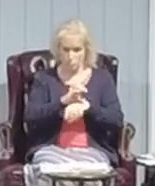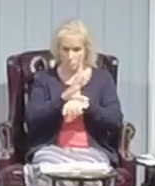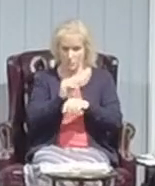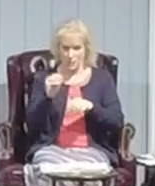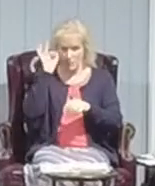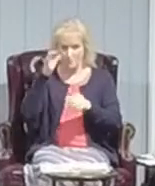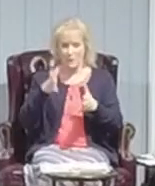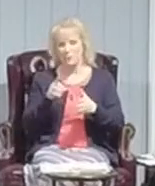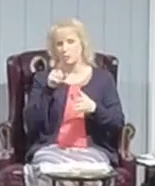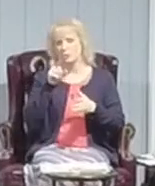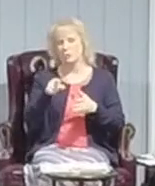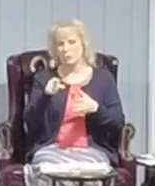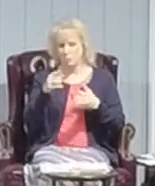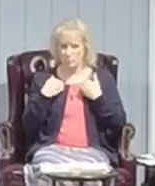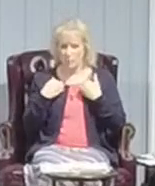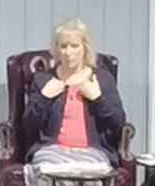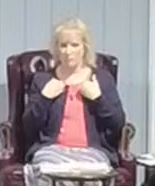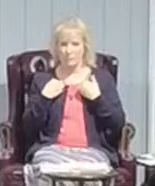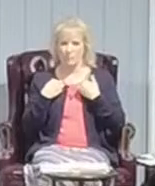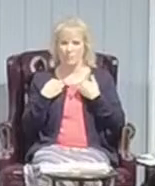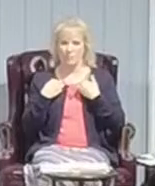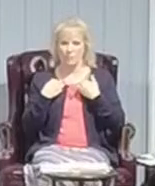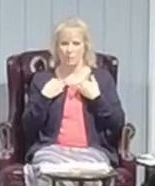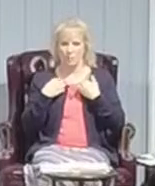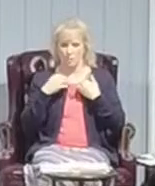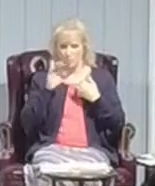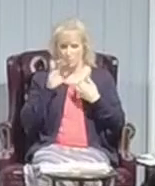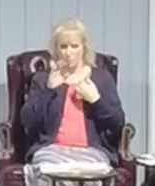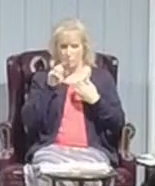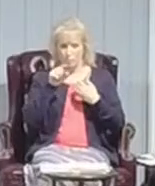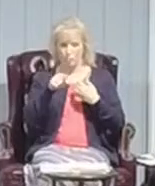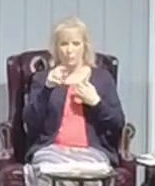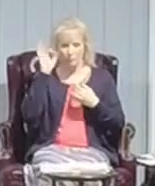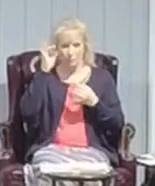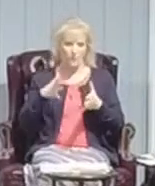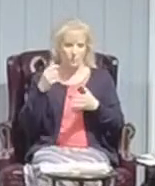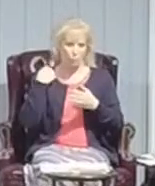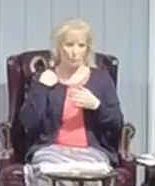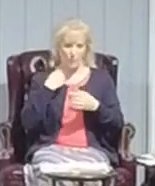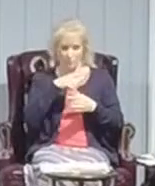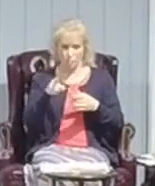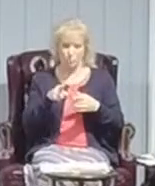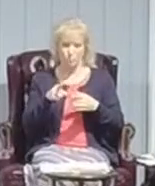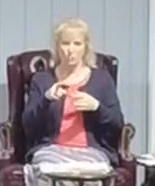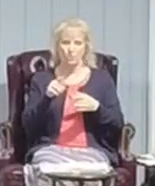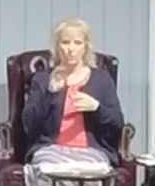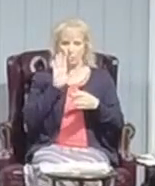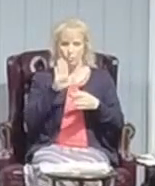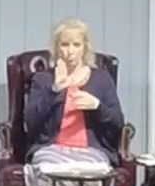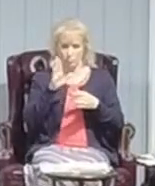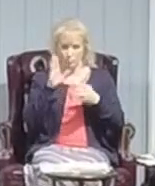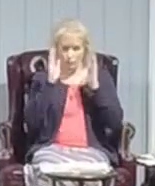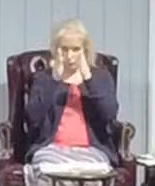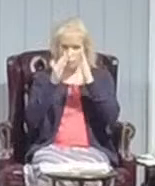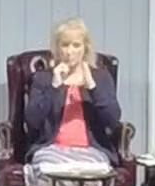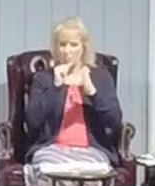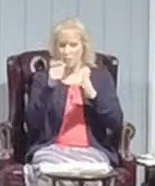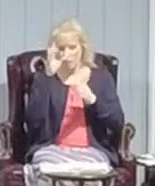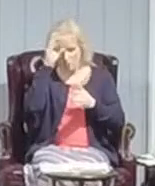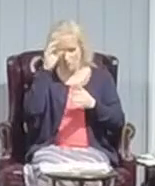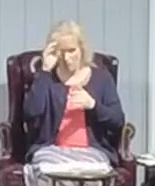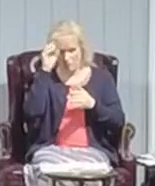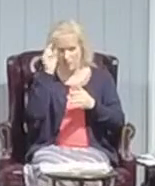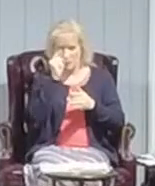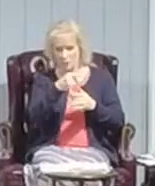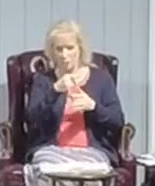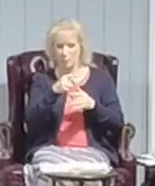pastor that helps remind you that your focus is not him. Your focus is on the Lord Jesus Christ. He's not trying